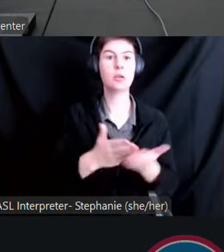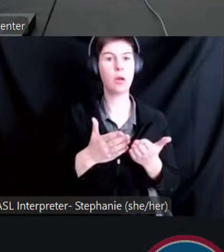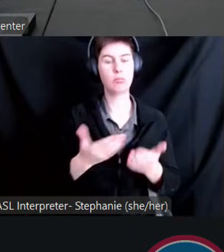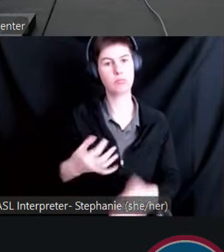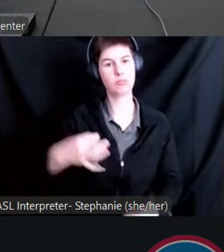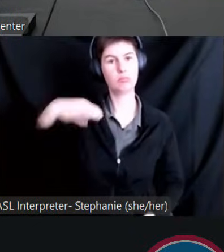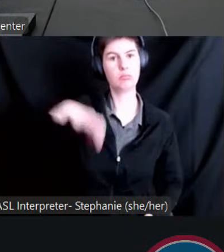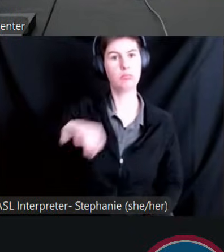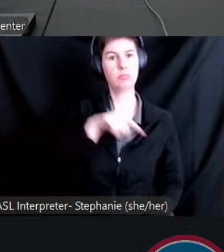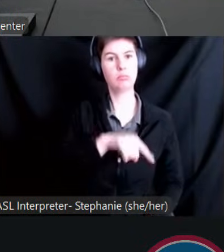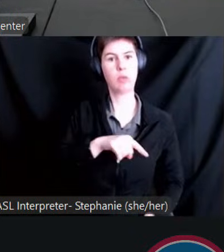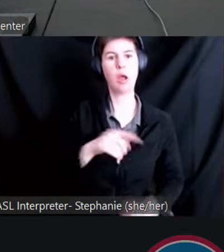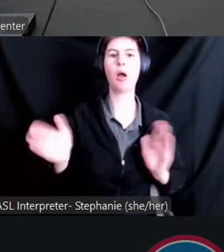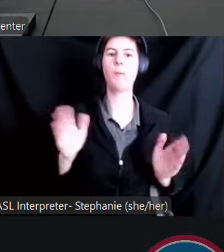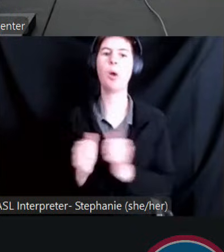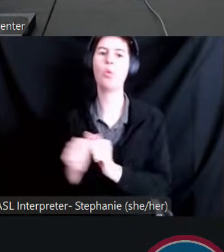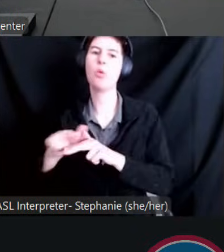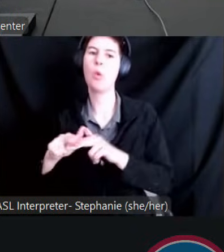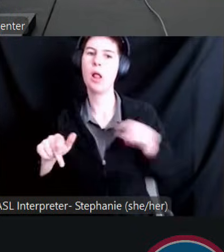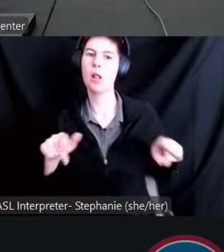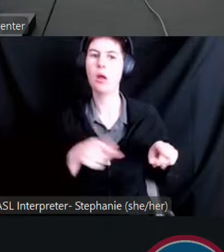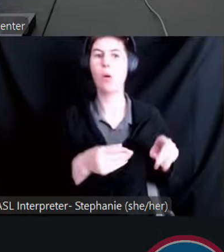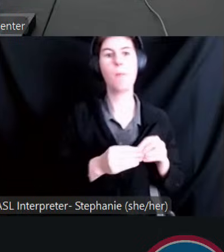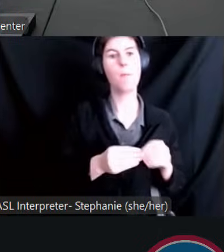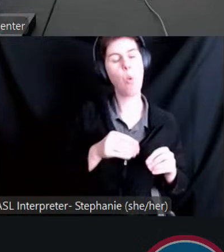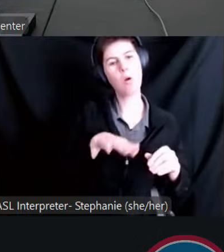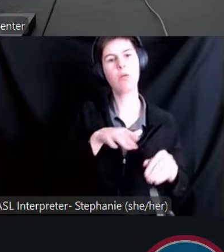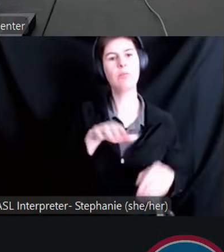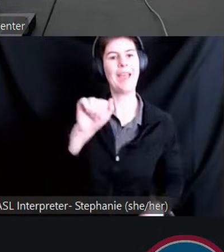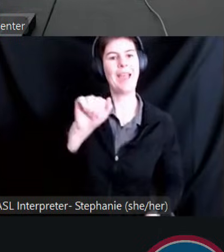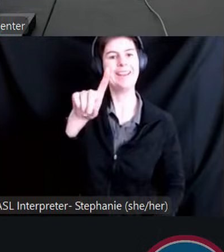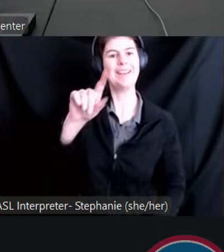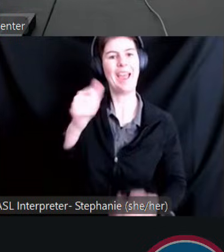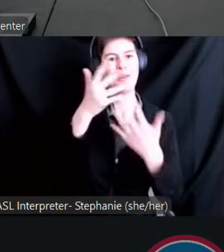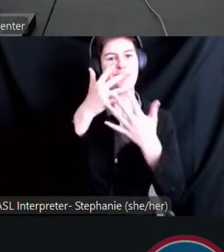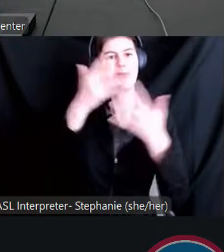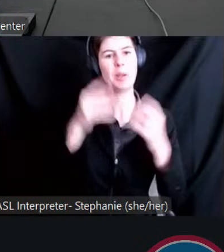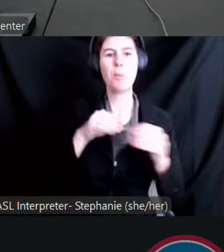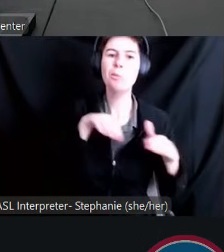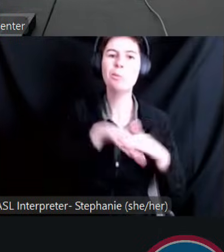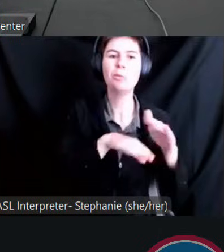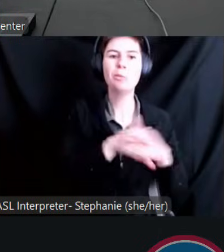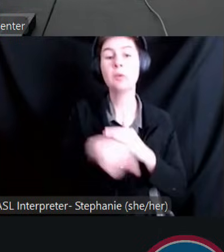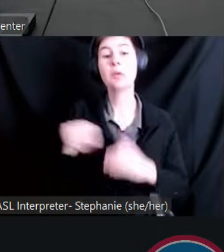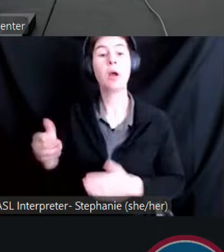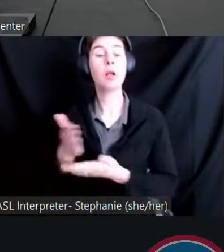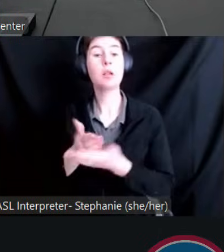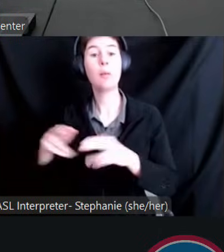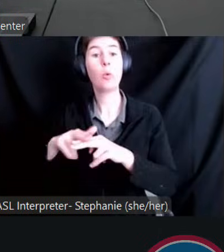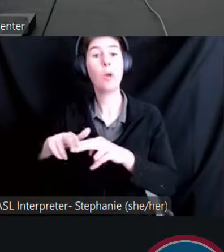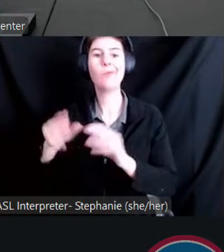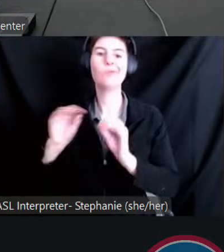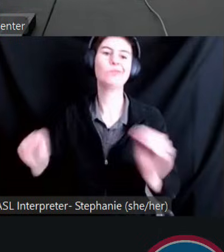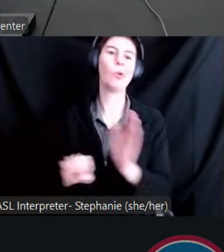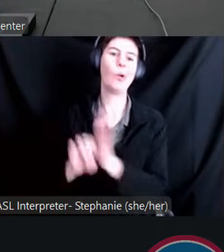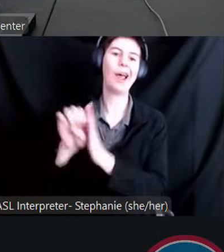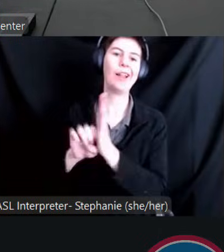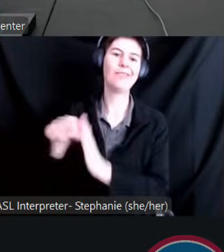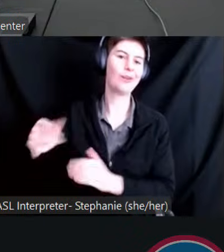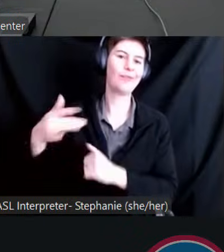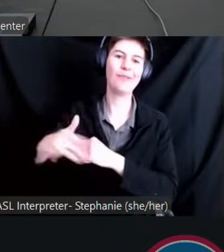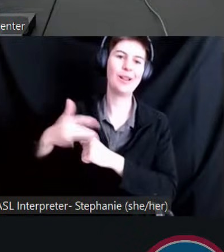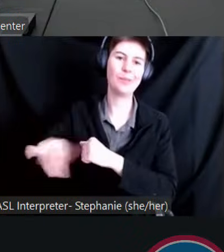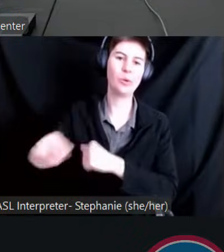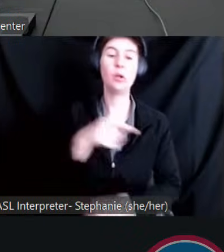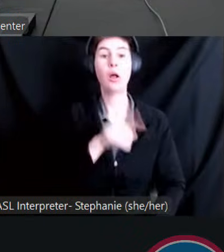ADA sense, as some rail stations do not have elevator access. Also provides geographic coverage throughout